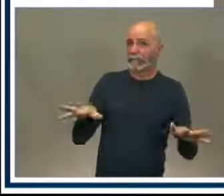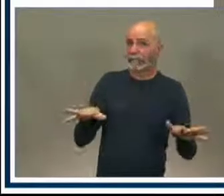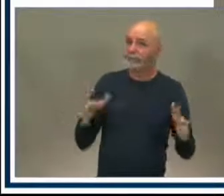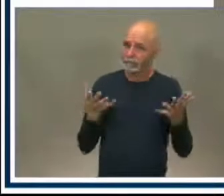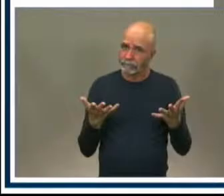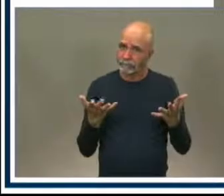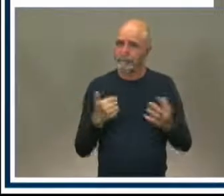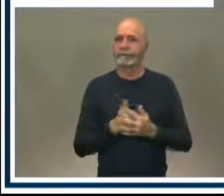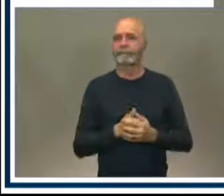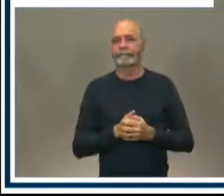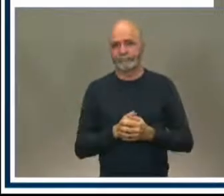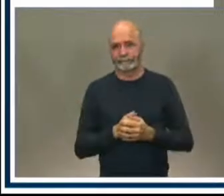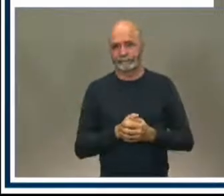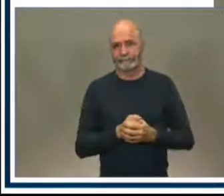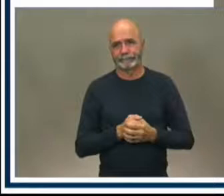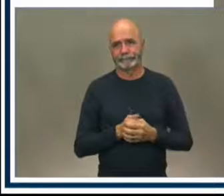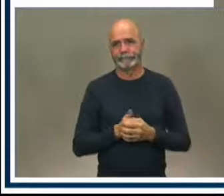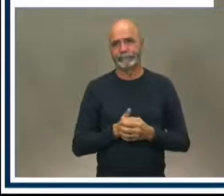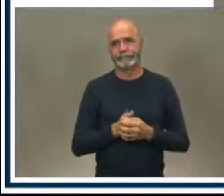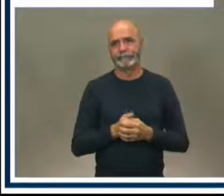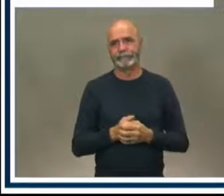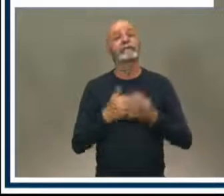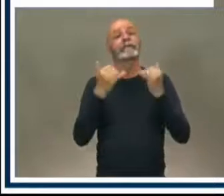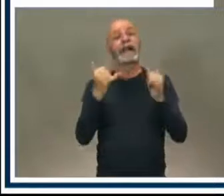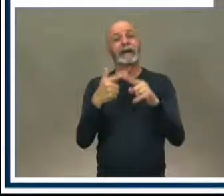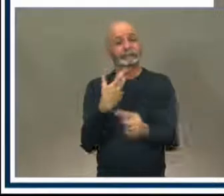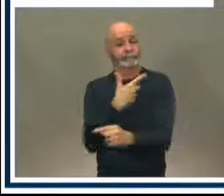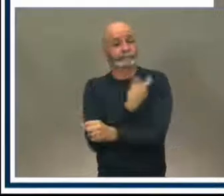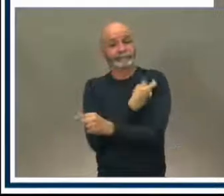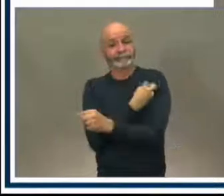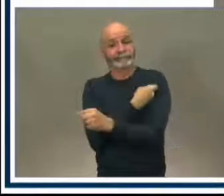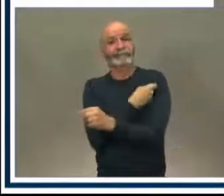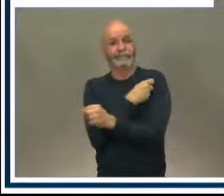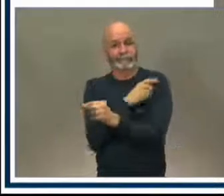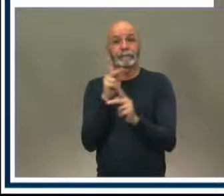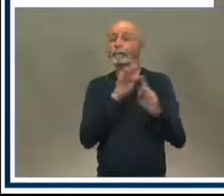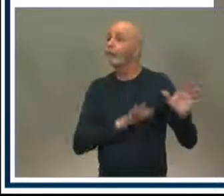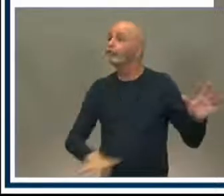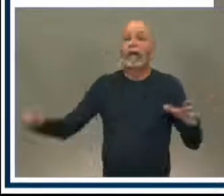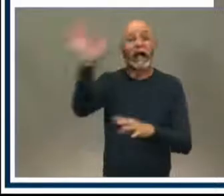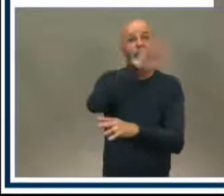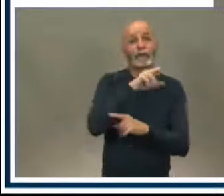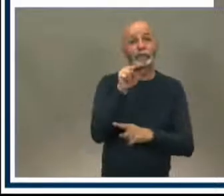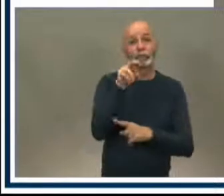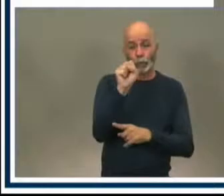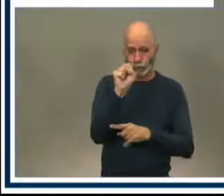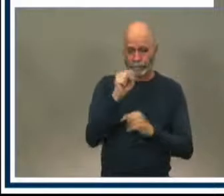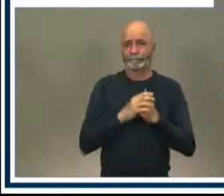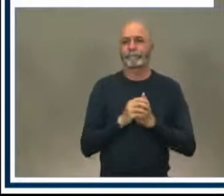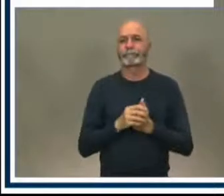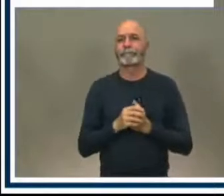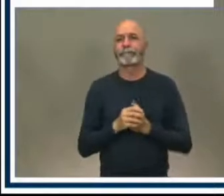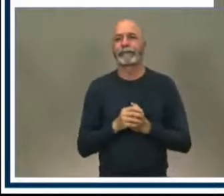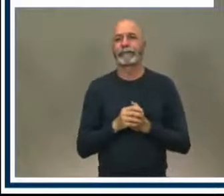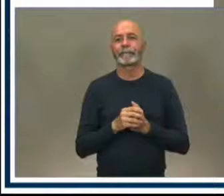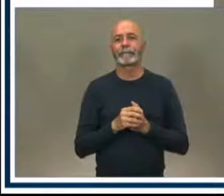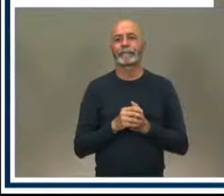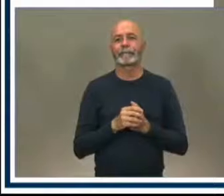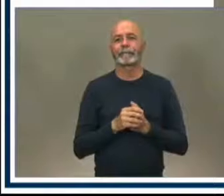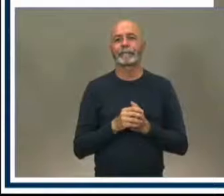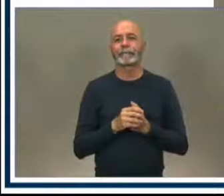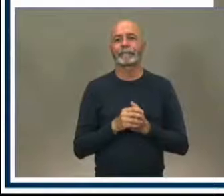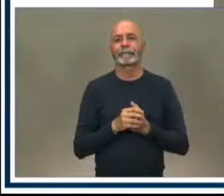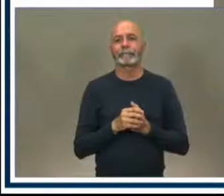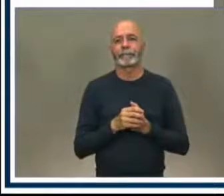an update on our vaccination efforts across the province. We're at the stage in our vaccine rollout where outreach